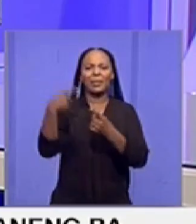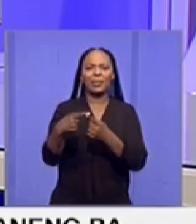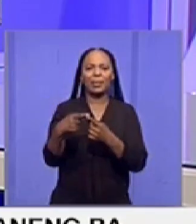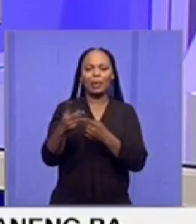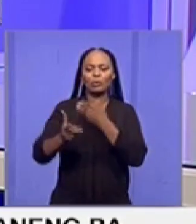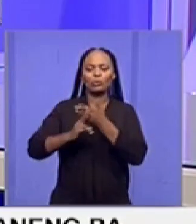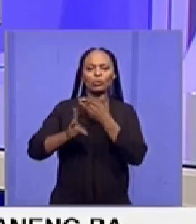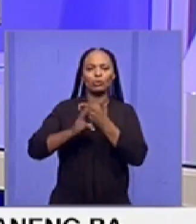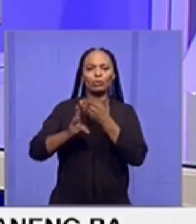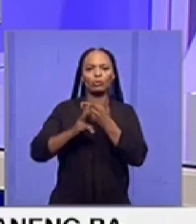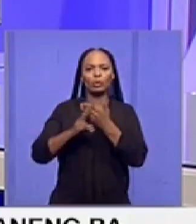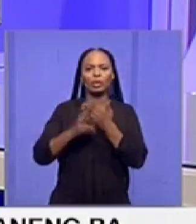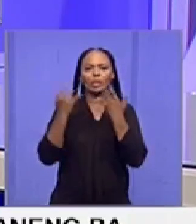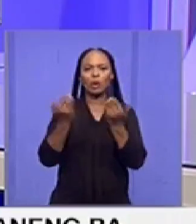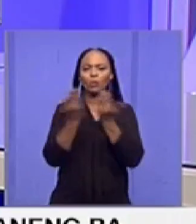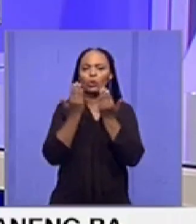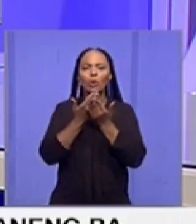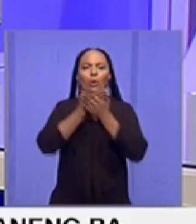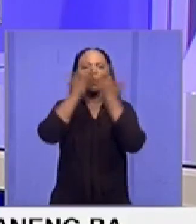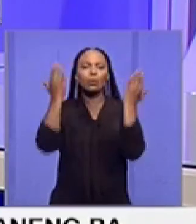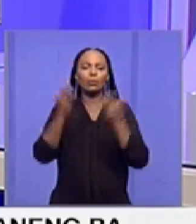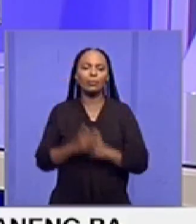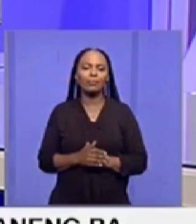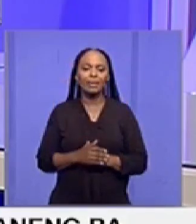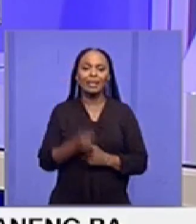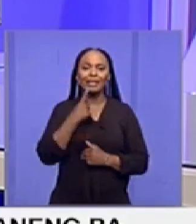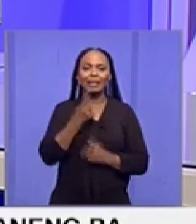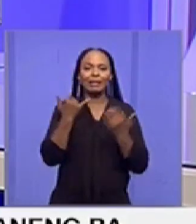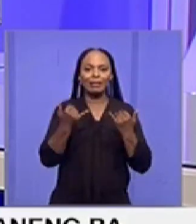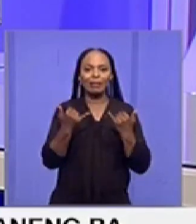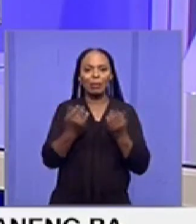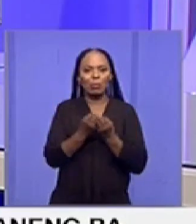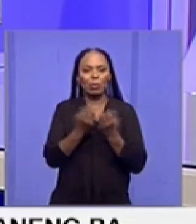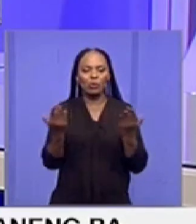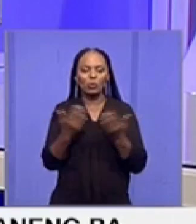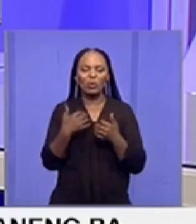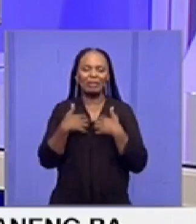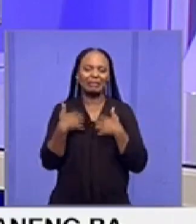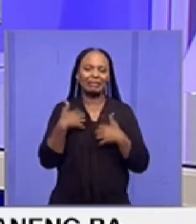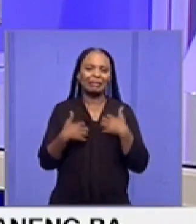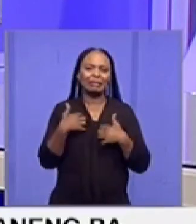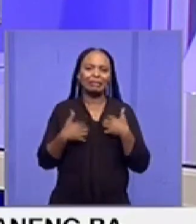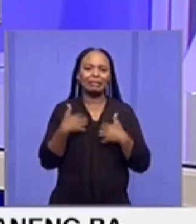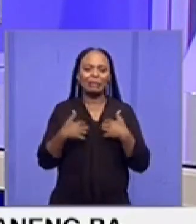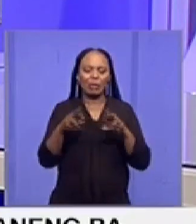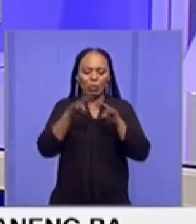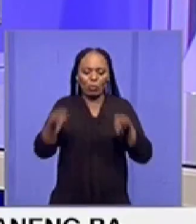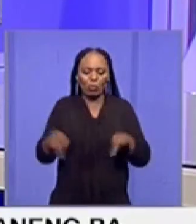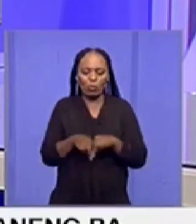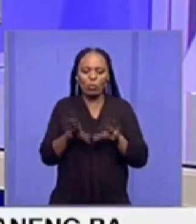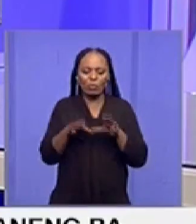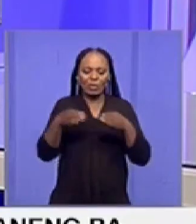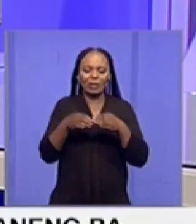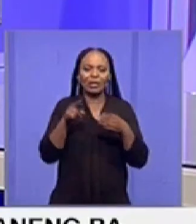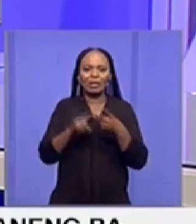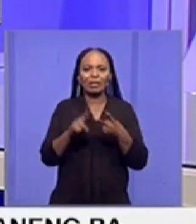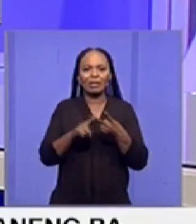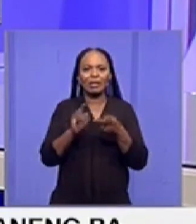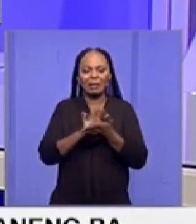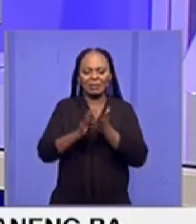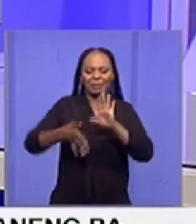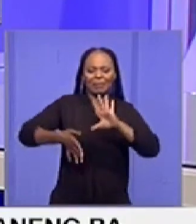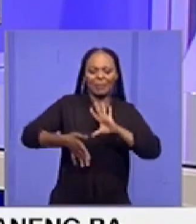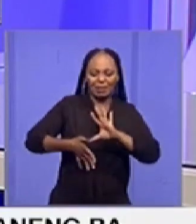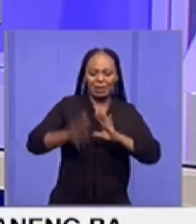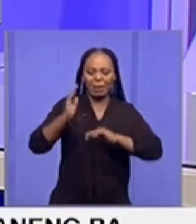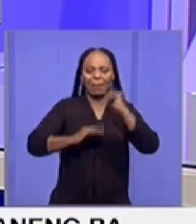dibeke tše 2 ba sa ye sekolong. Ba lla ka maemo a theletšago pelo a diphapotšoborutelo tša bona le gore metheo ya kgoparara ya sekolo